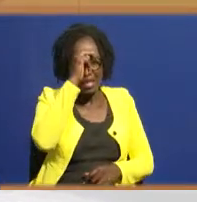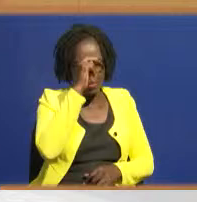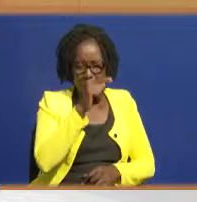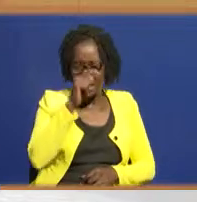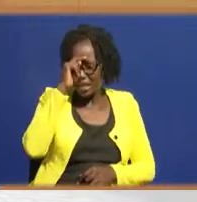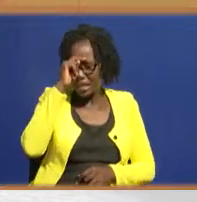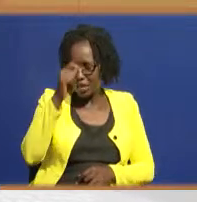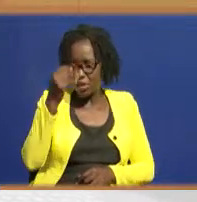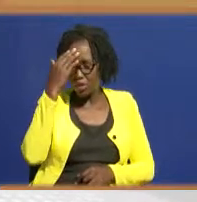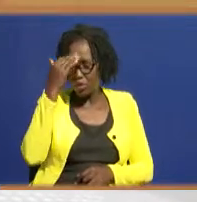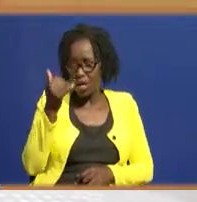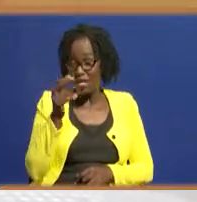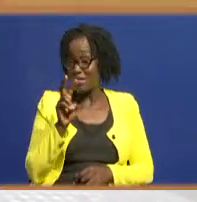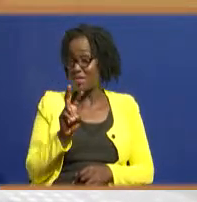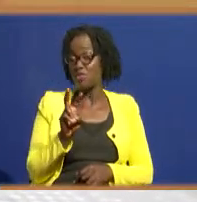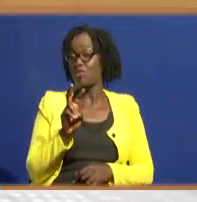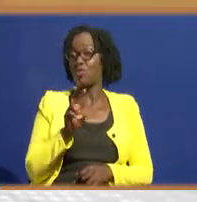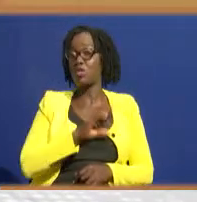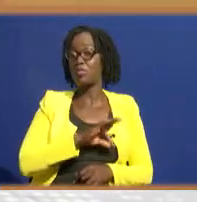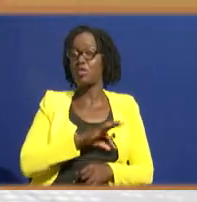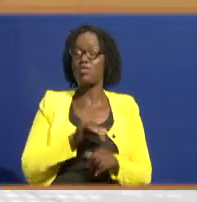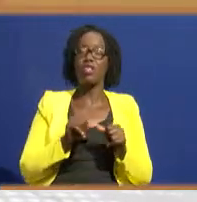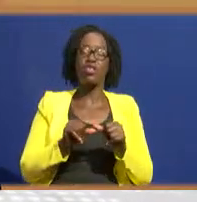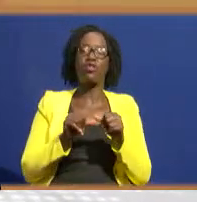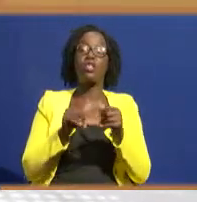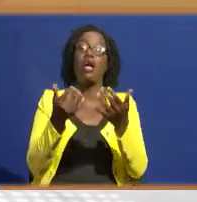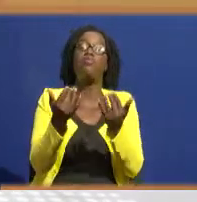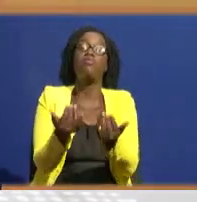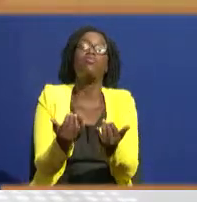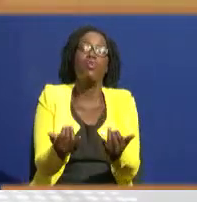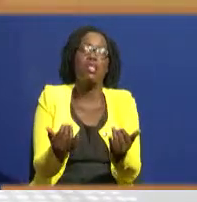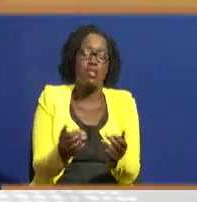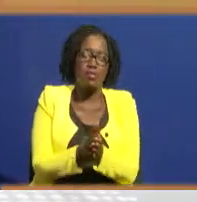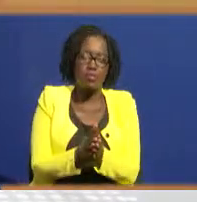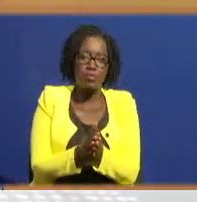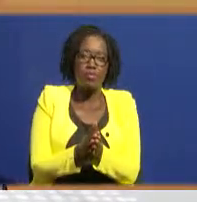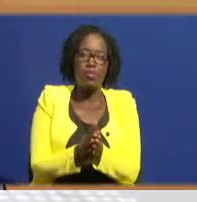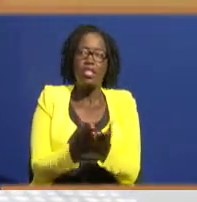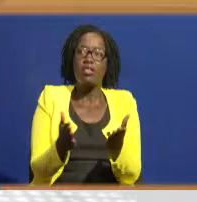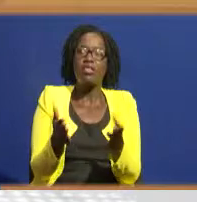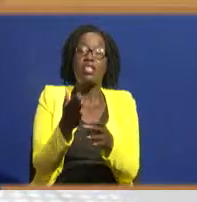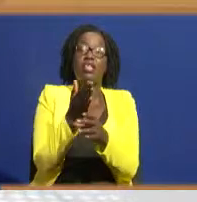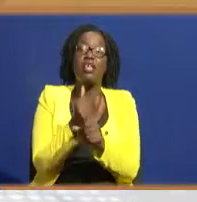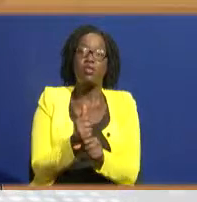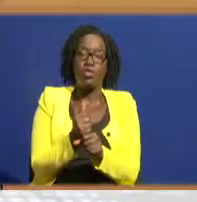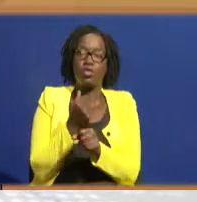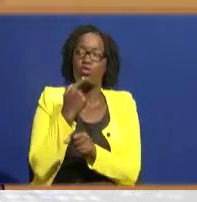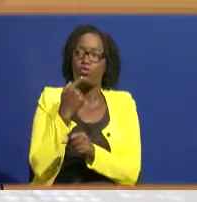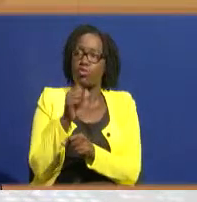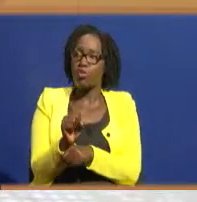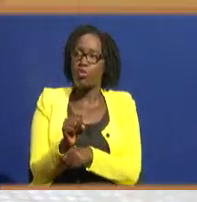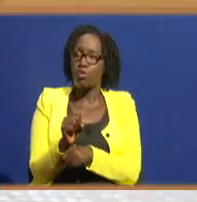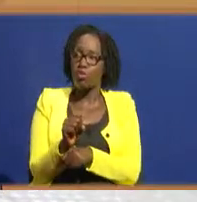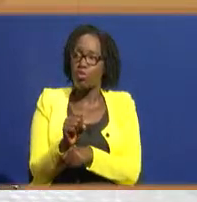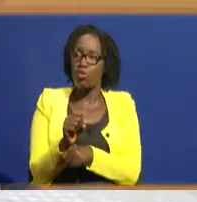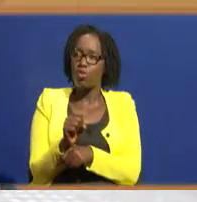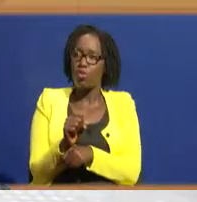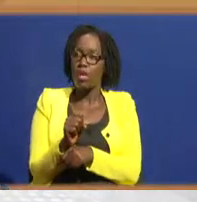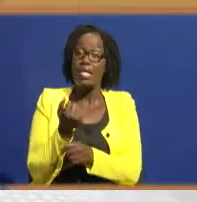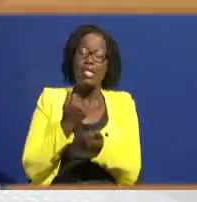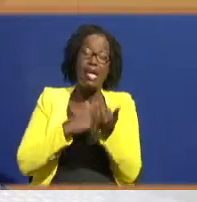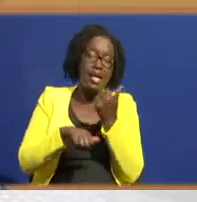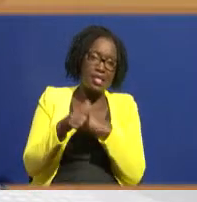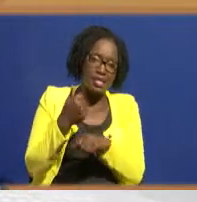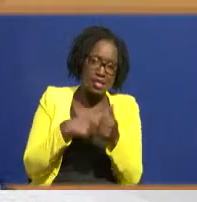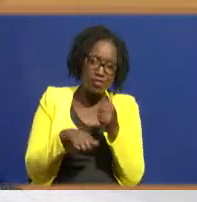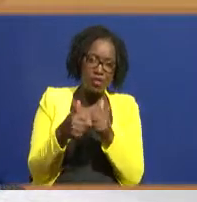it, they saw the benefit, and they have continued with it up to today. Those are the associates. So the